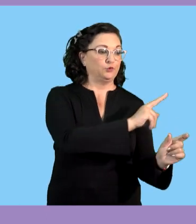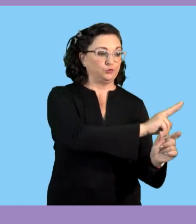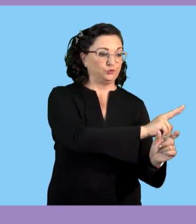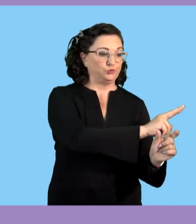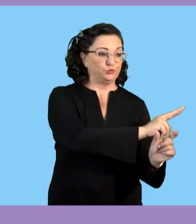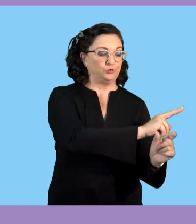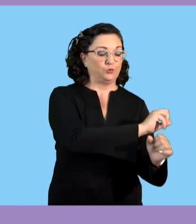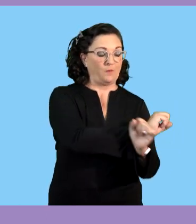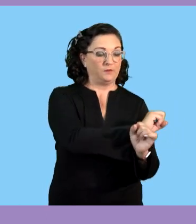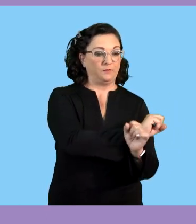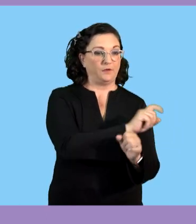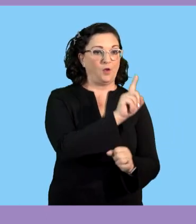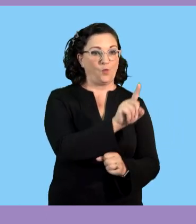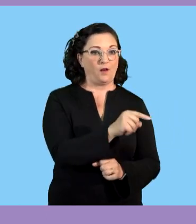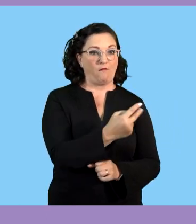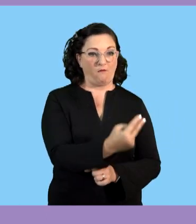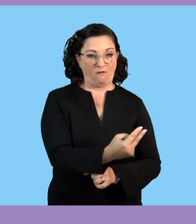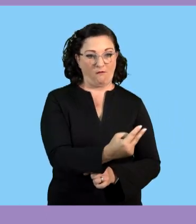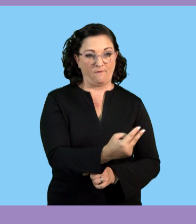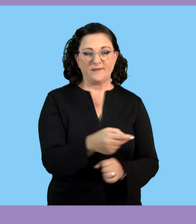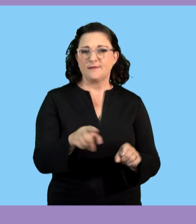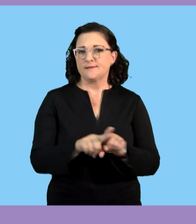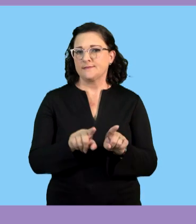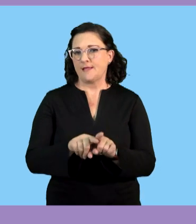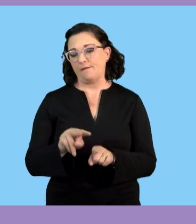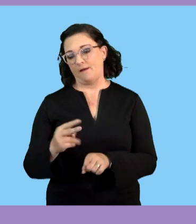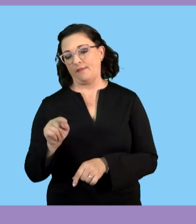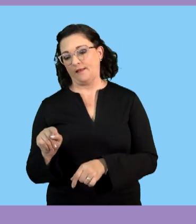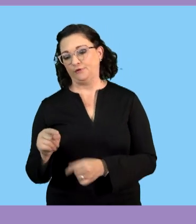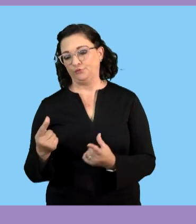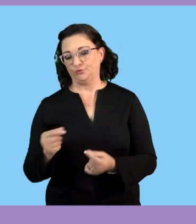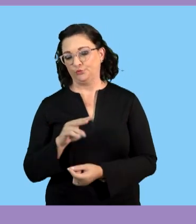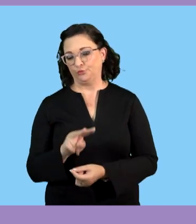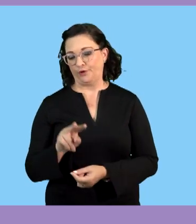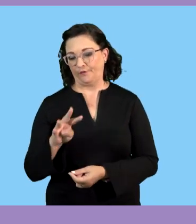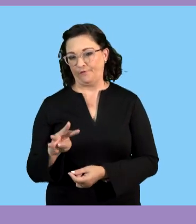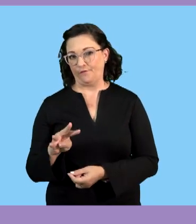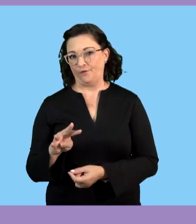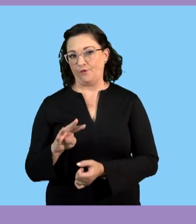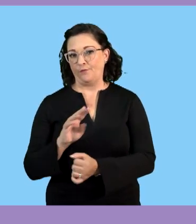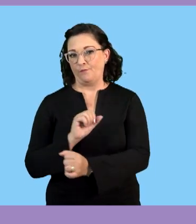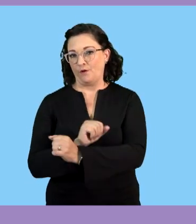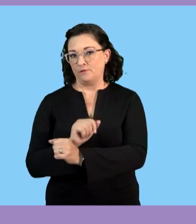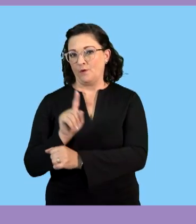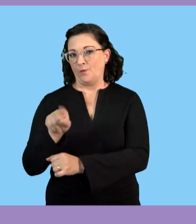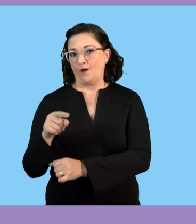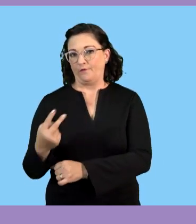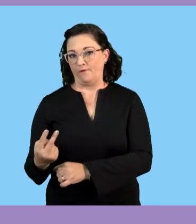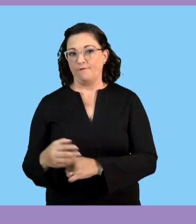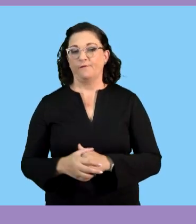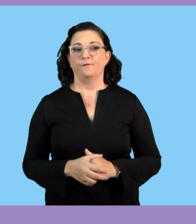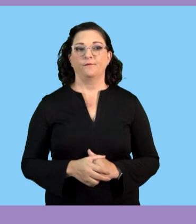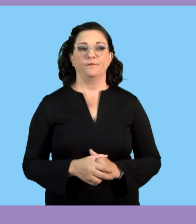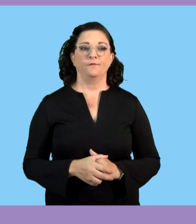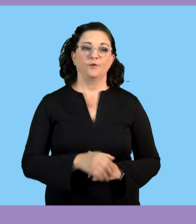2 with the 1/2. And if I do the same thing on the right-hand side, the 24 multiplied by